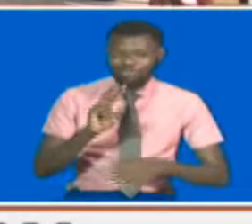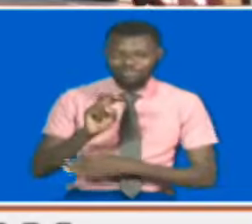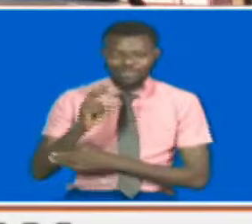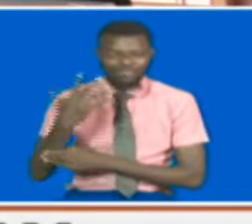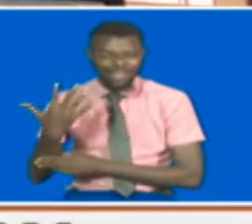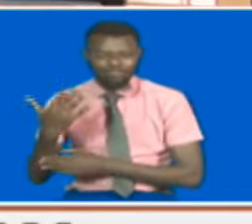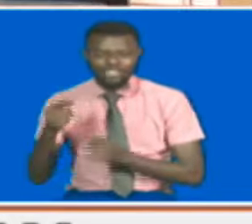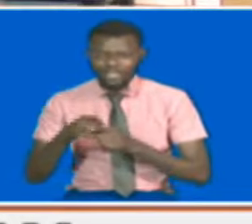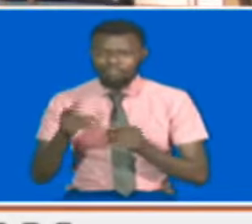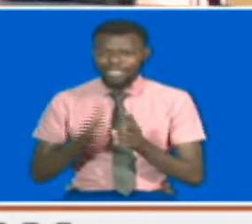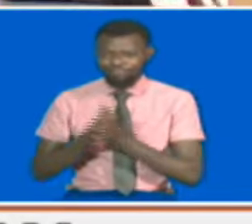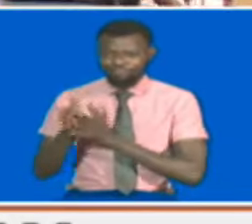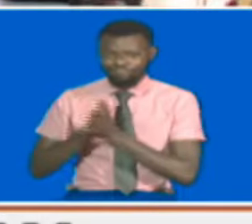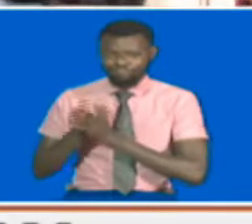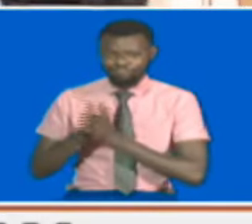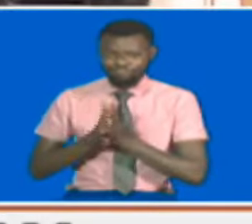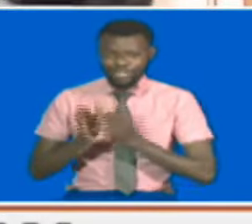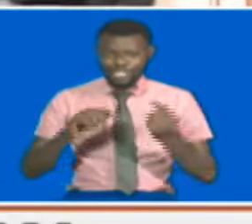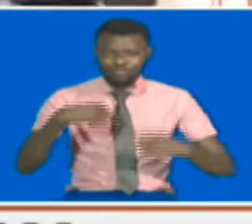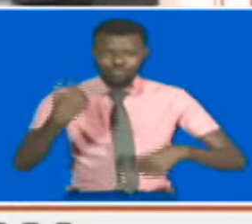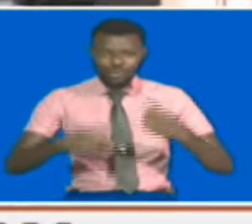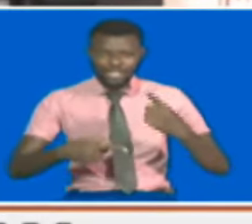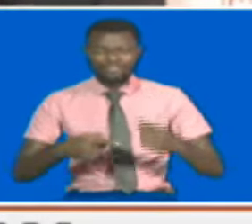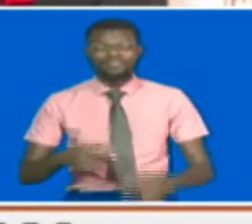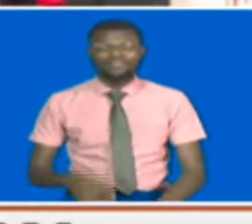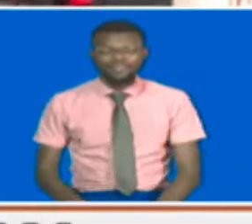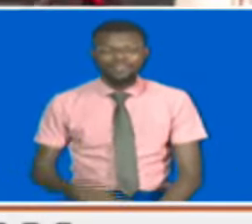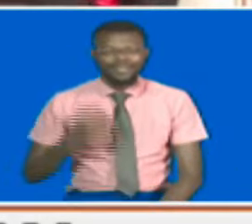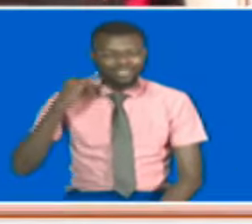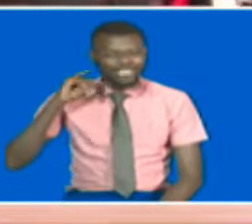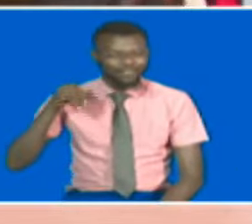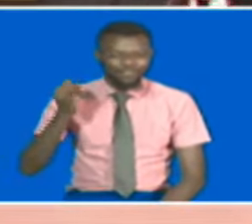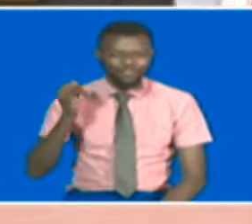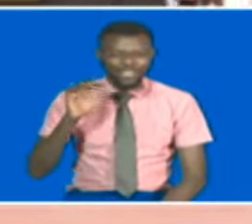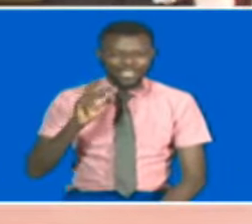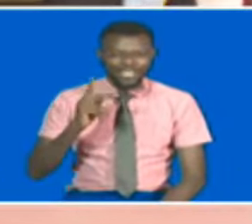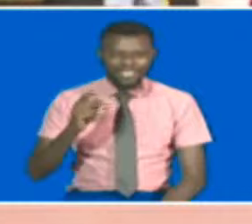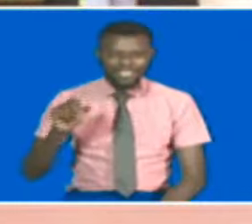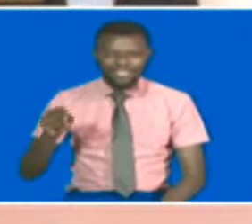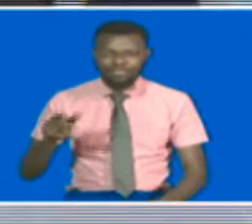they're determined to live that dream. Jeff Mugire, KTN News,